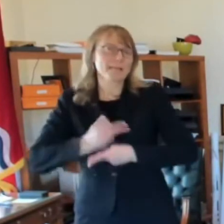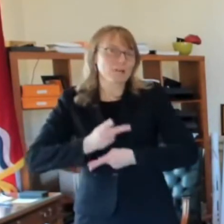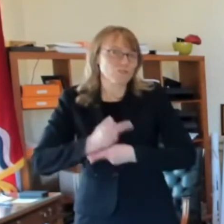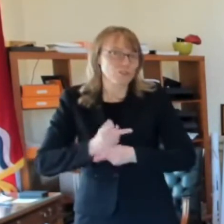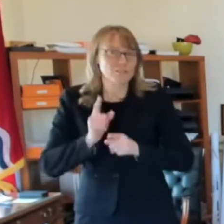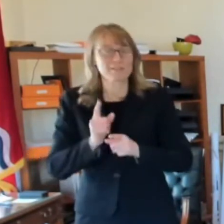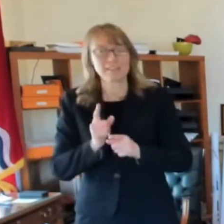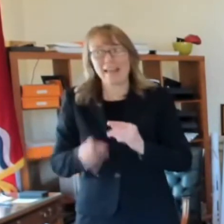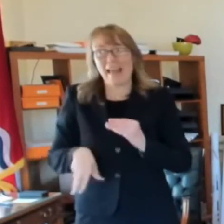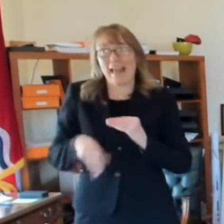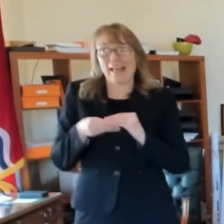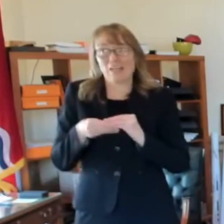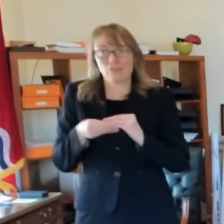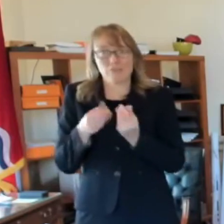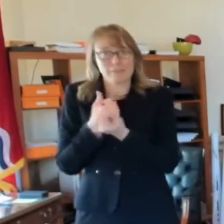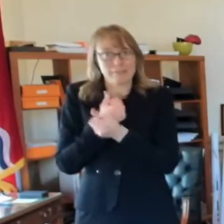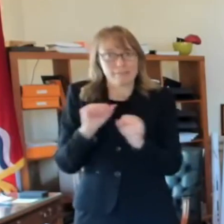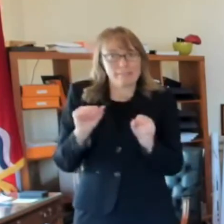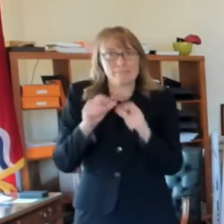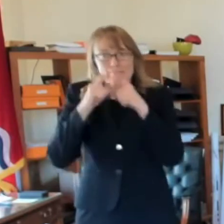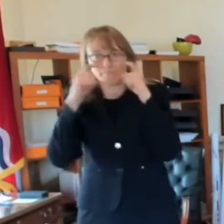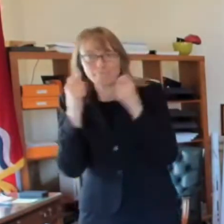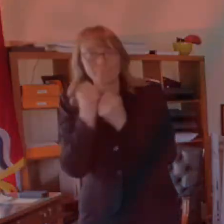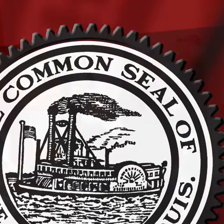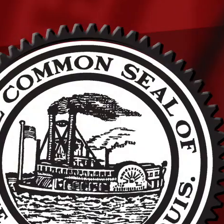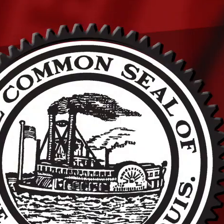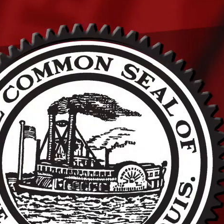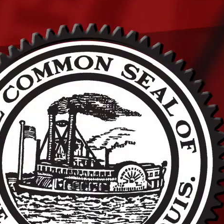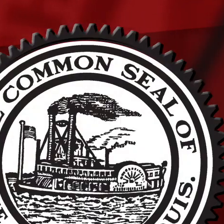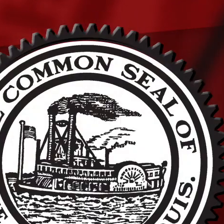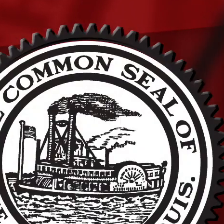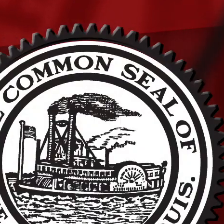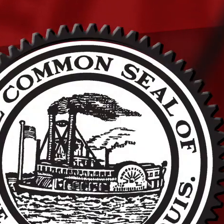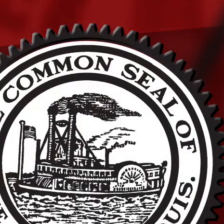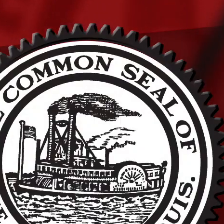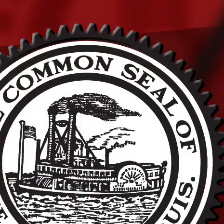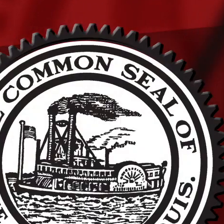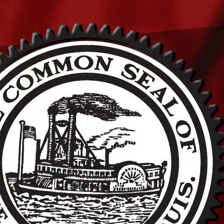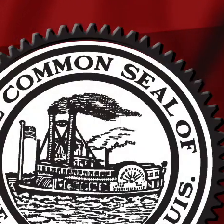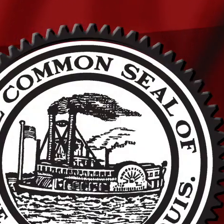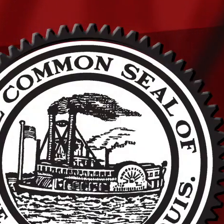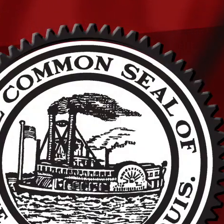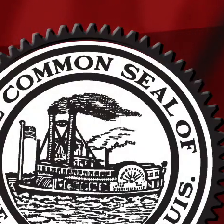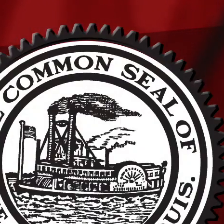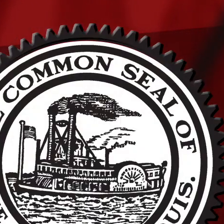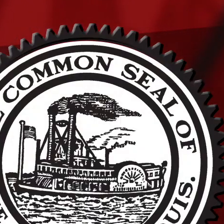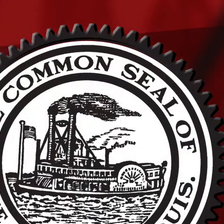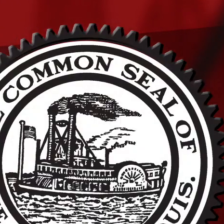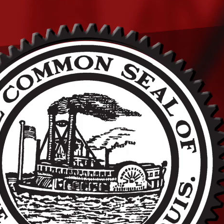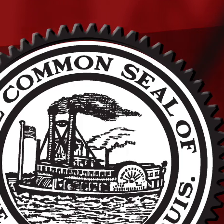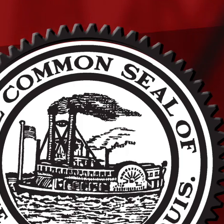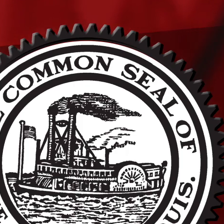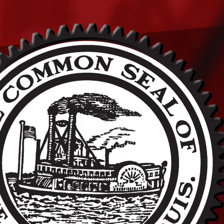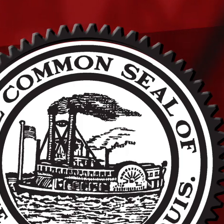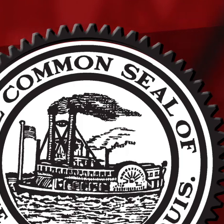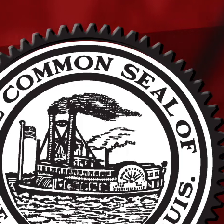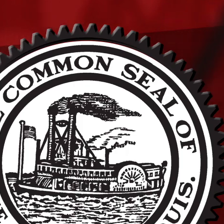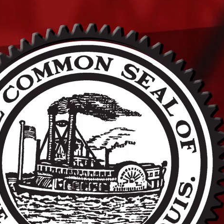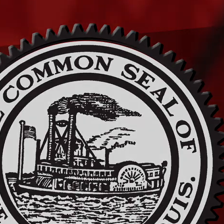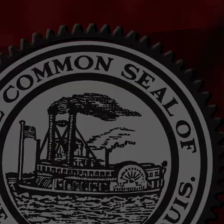go out when you need to, but you know, try to keep your groups really small, and